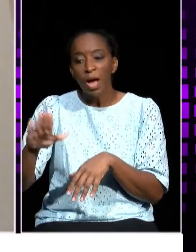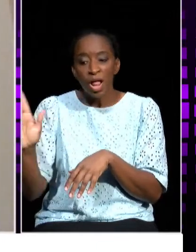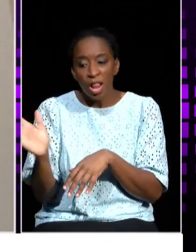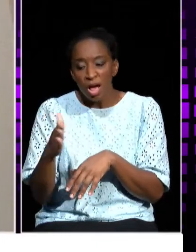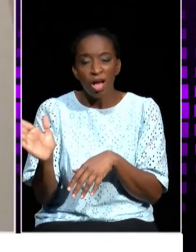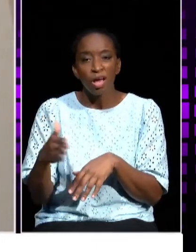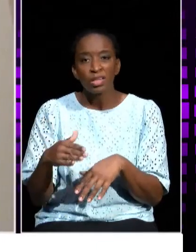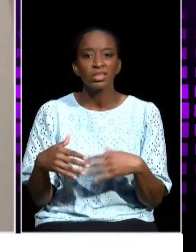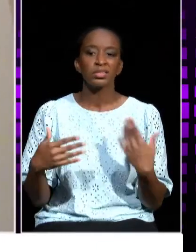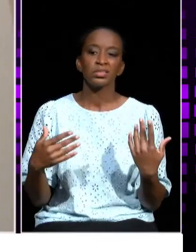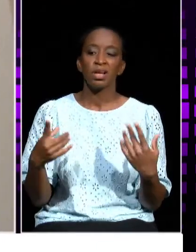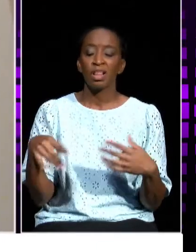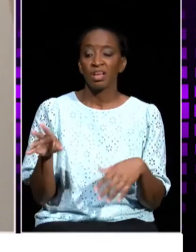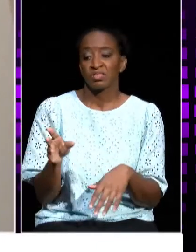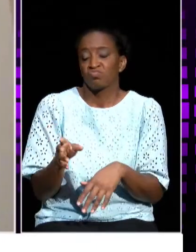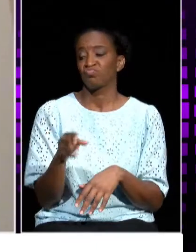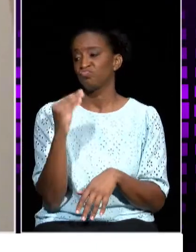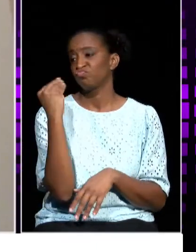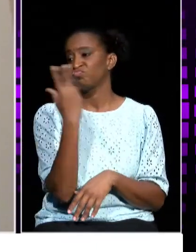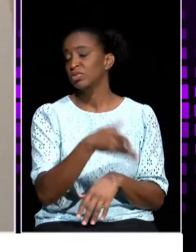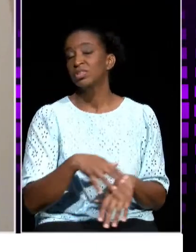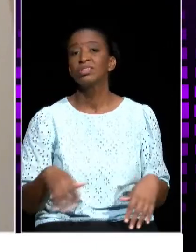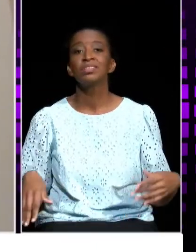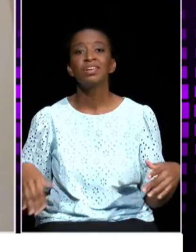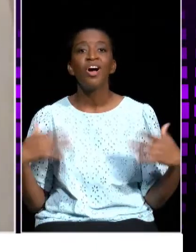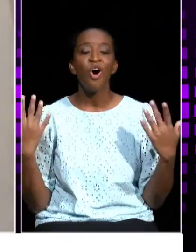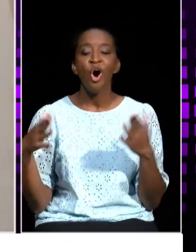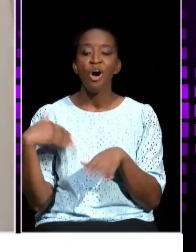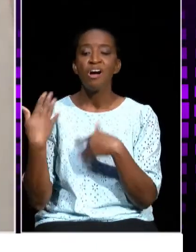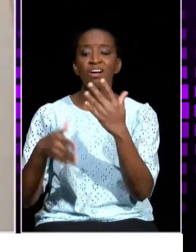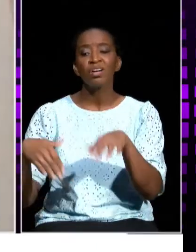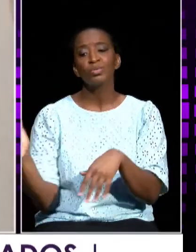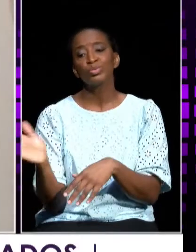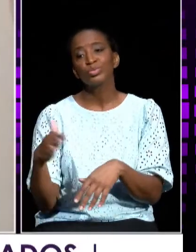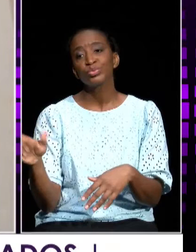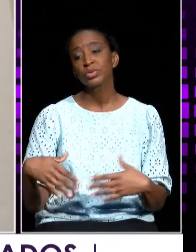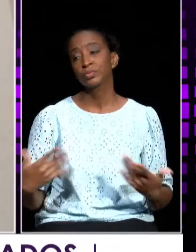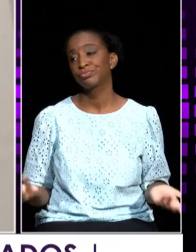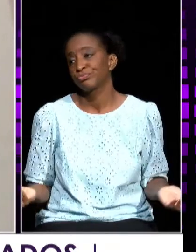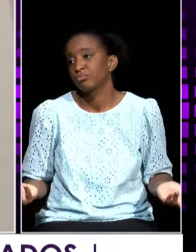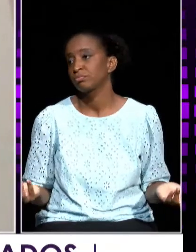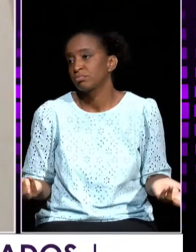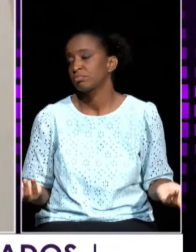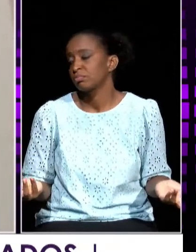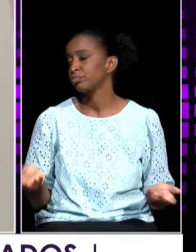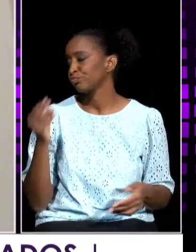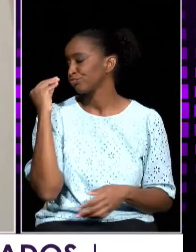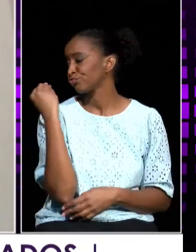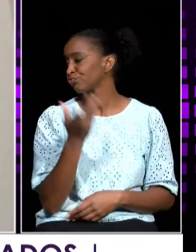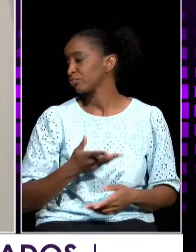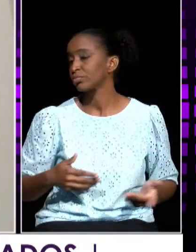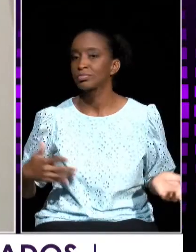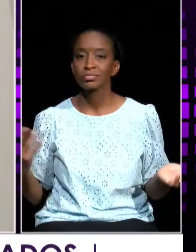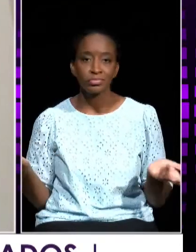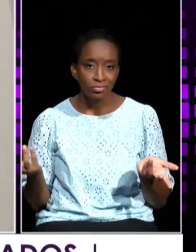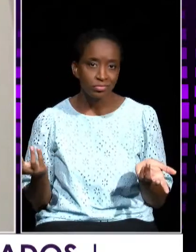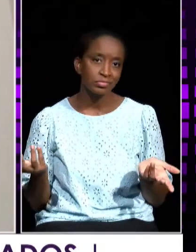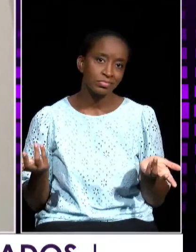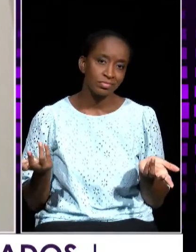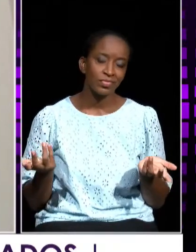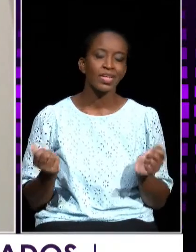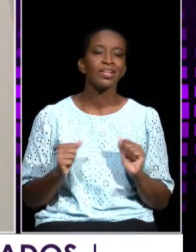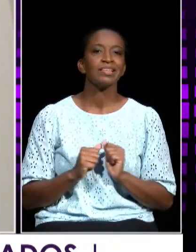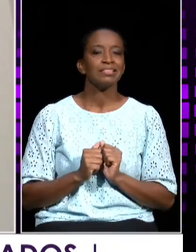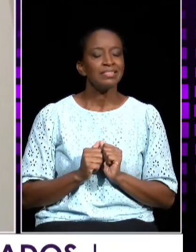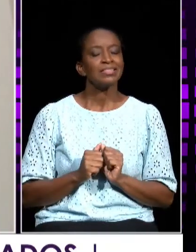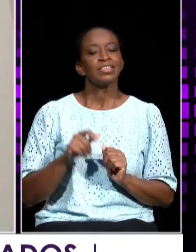get so immune to it that a lash is not going to do a thing to that person, you know. So we have to figure out